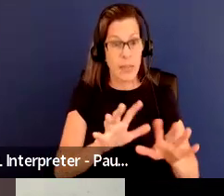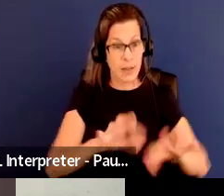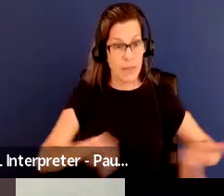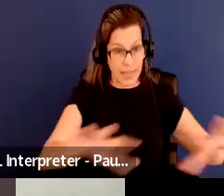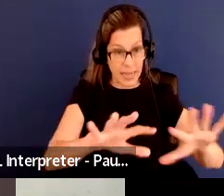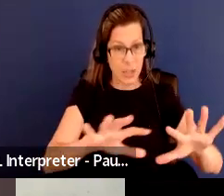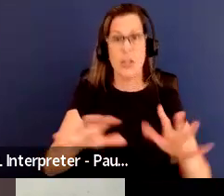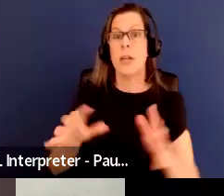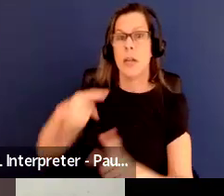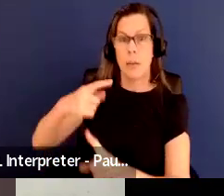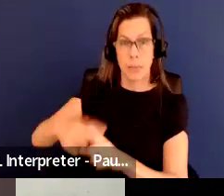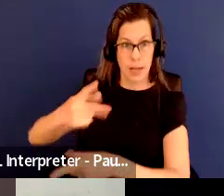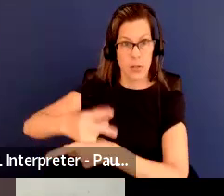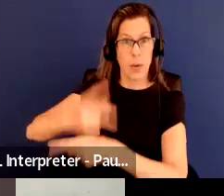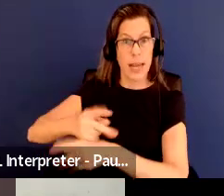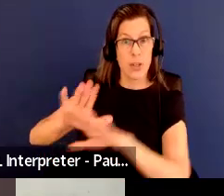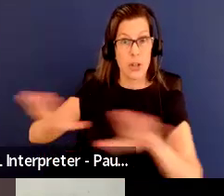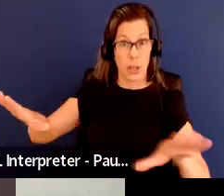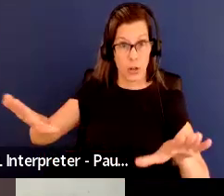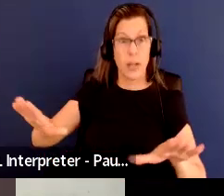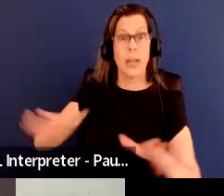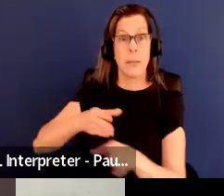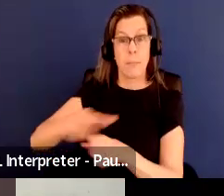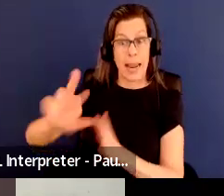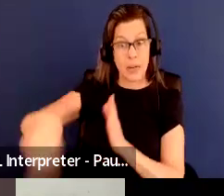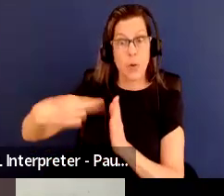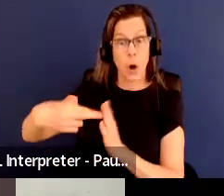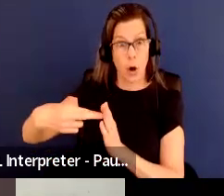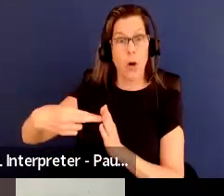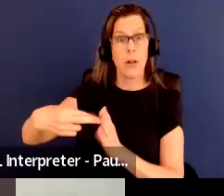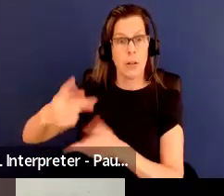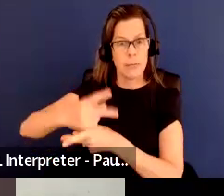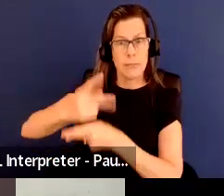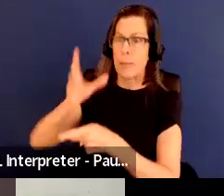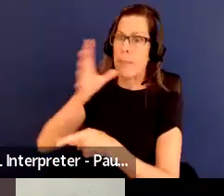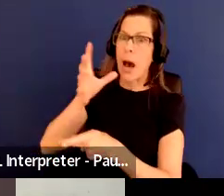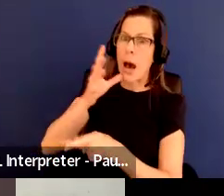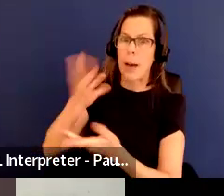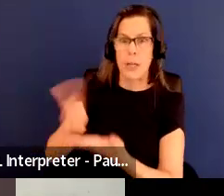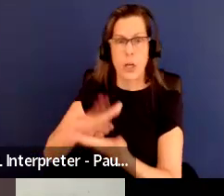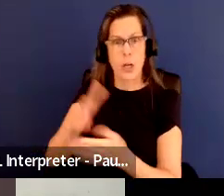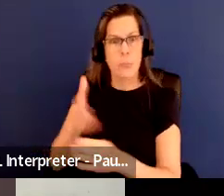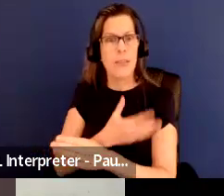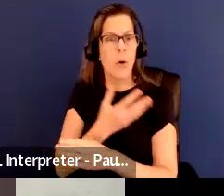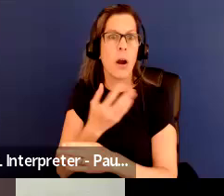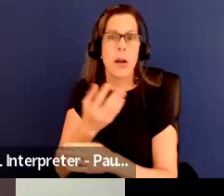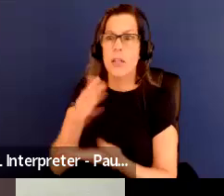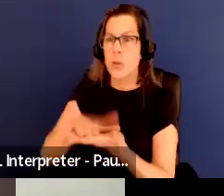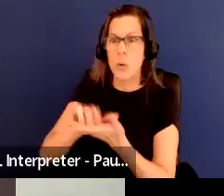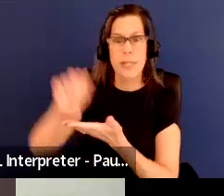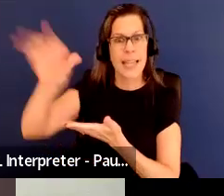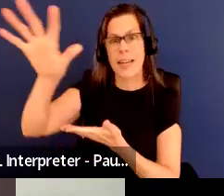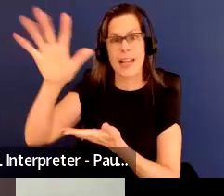the children, the primary role in raising our children, making food for us before school, sending us off to